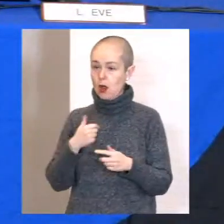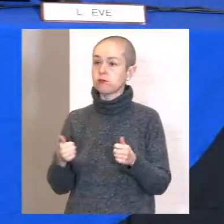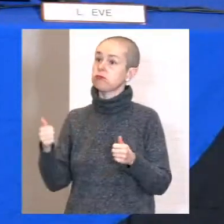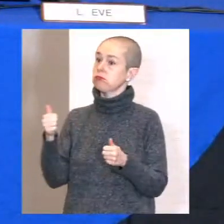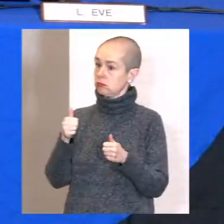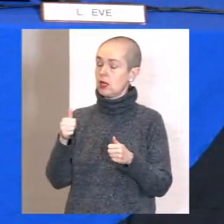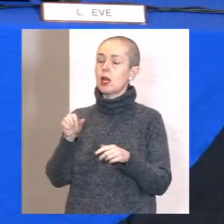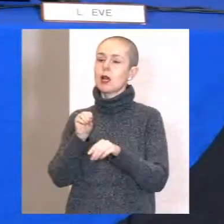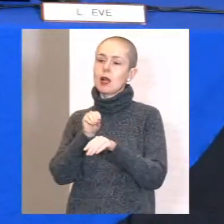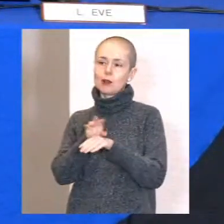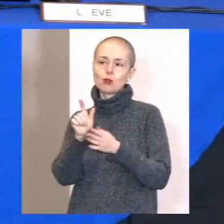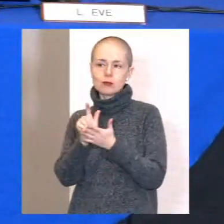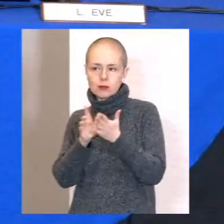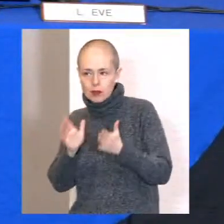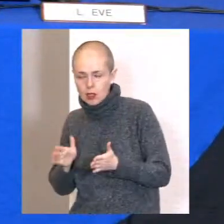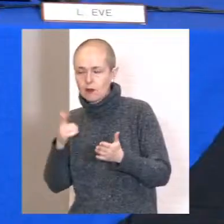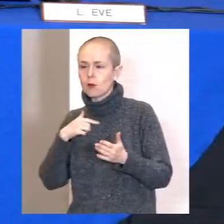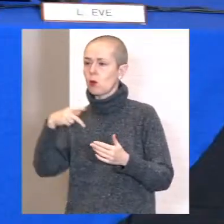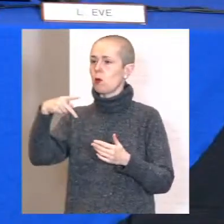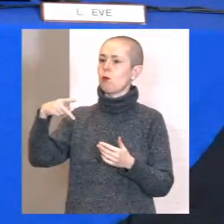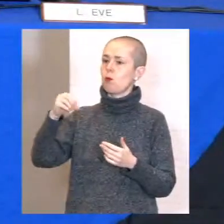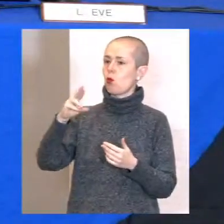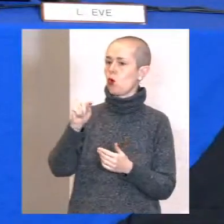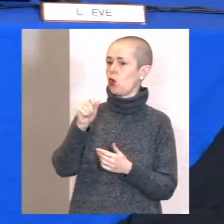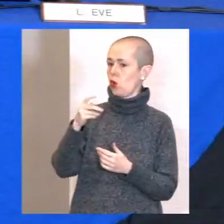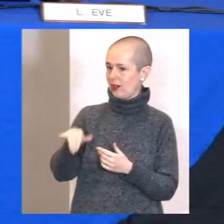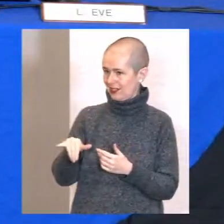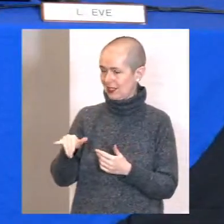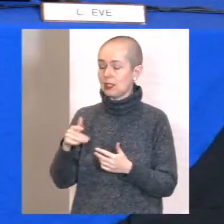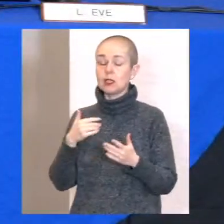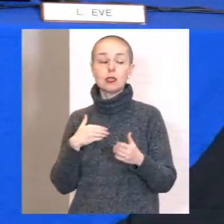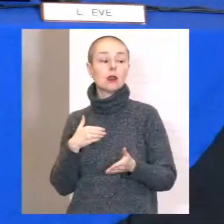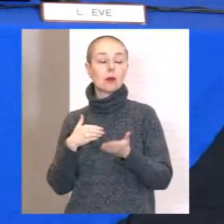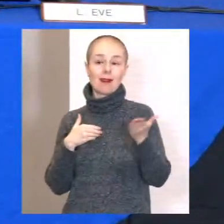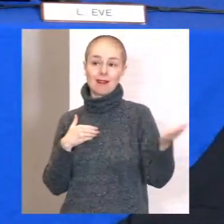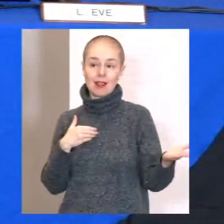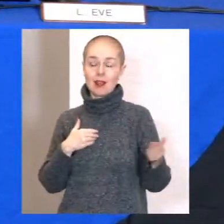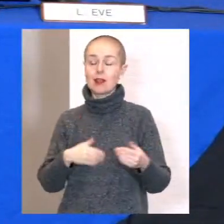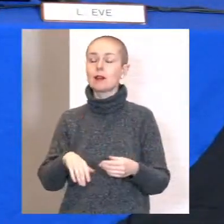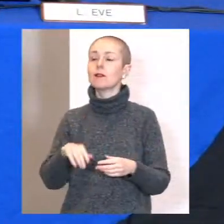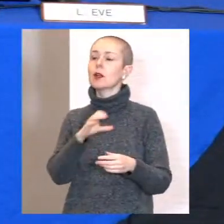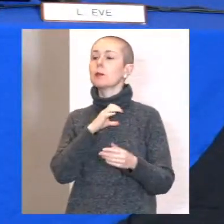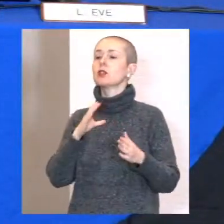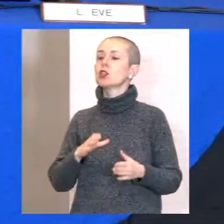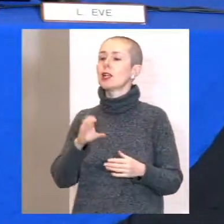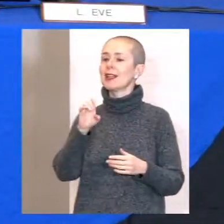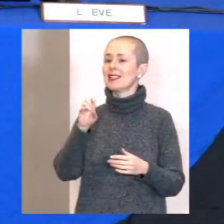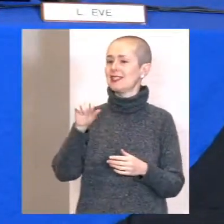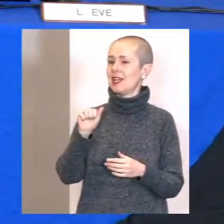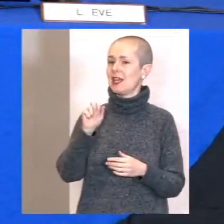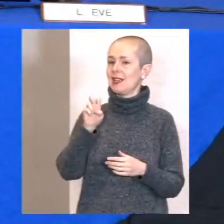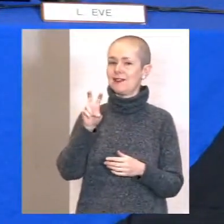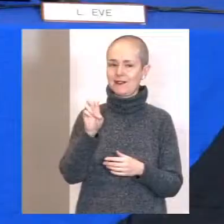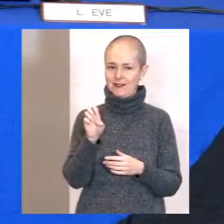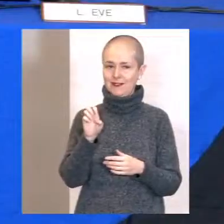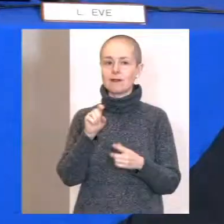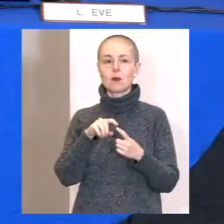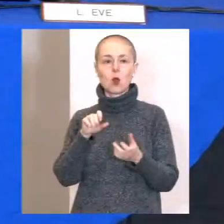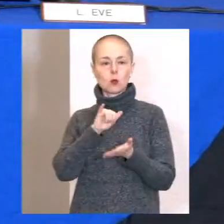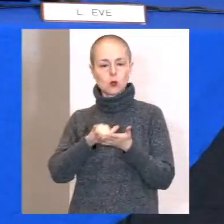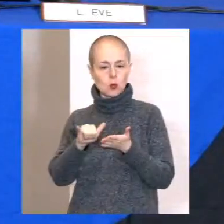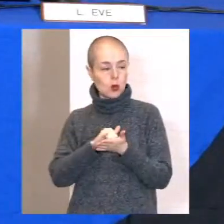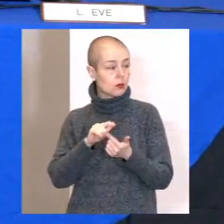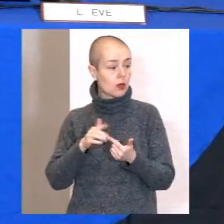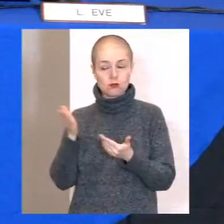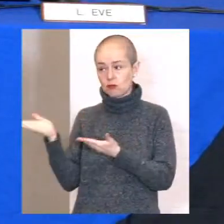am this evening's hearing officer. With me to my left is Commissioner Licia Eve of New York, and to my right is Commissioner